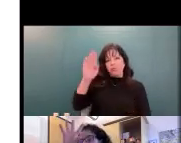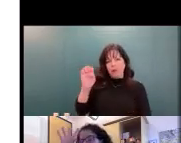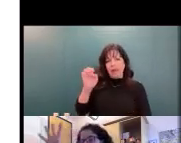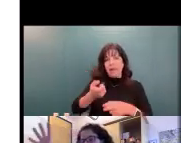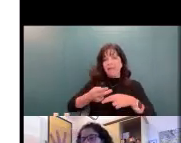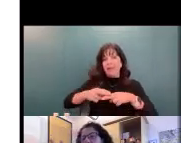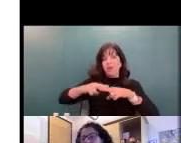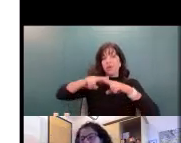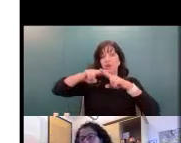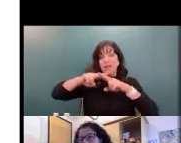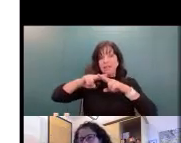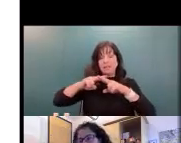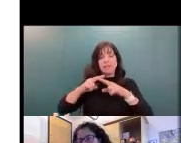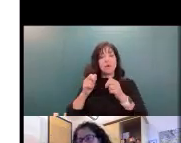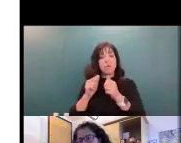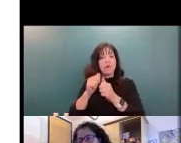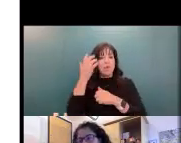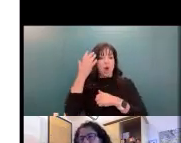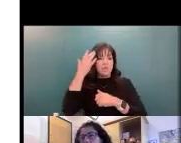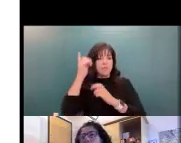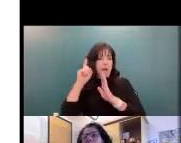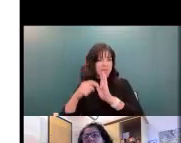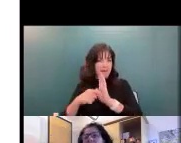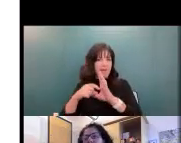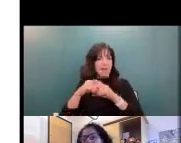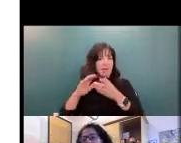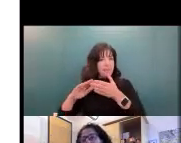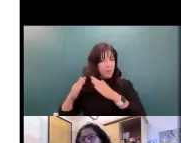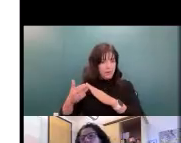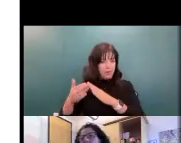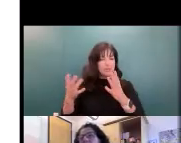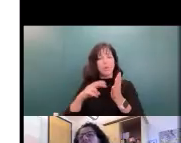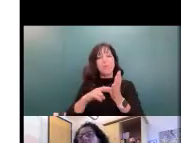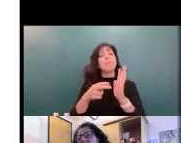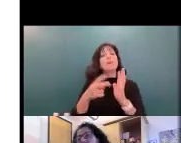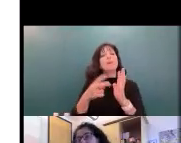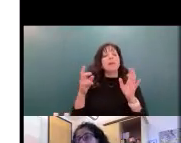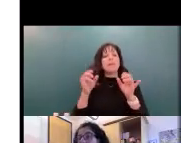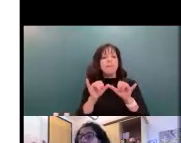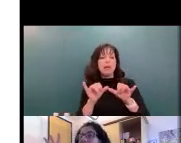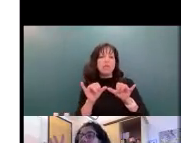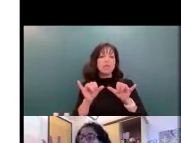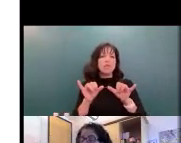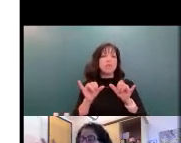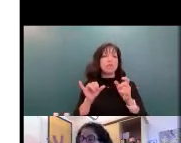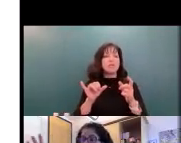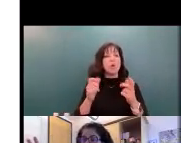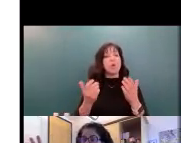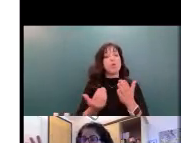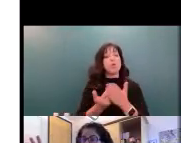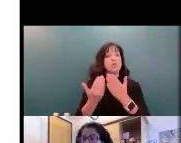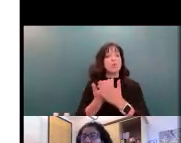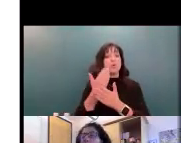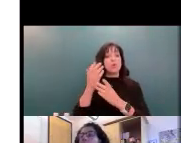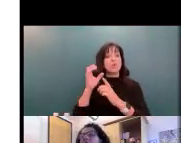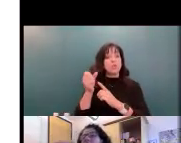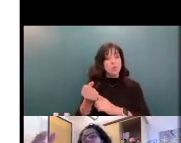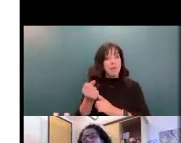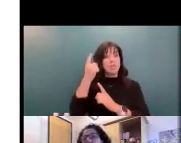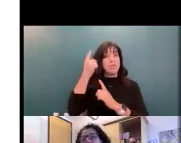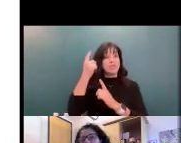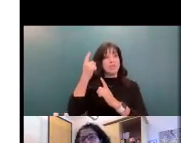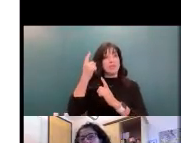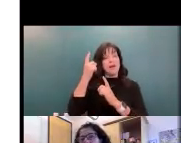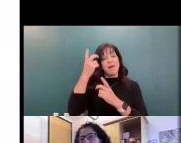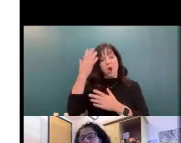increase in autism identification in the community. So it really measures the addition of new cases of autism over